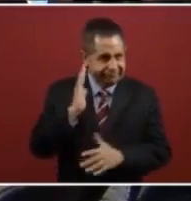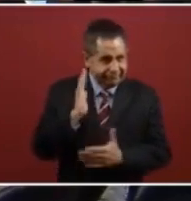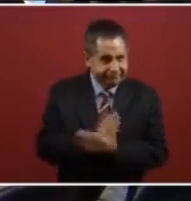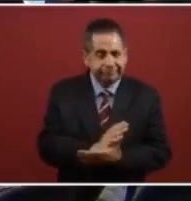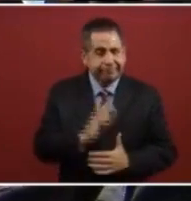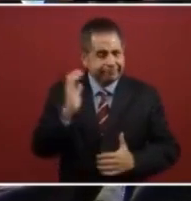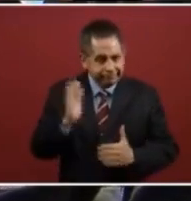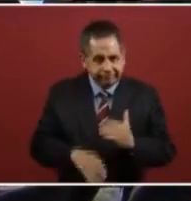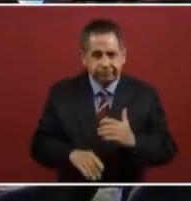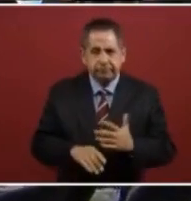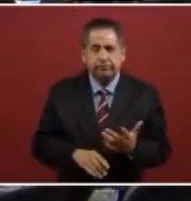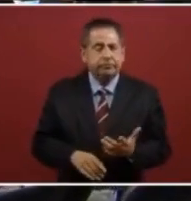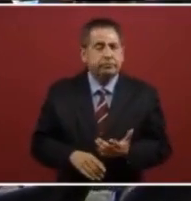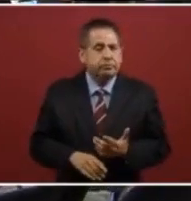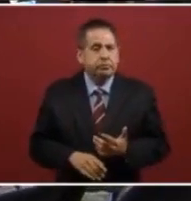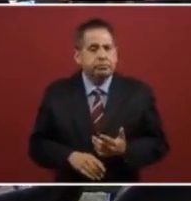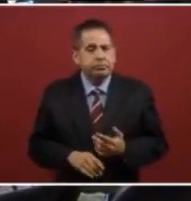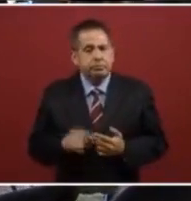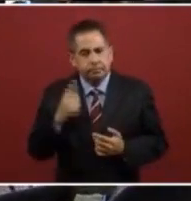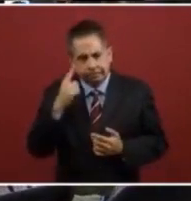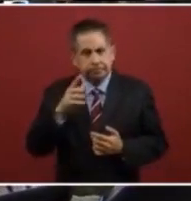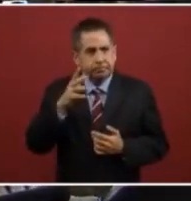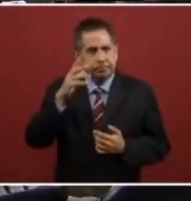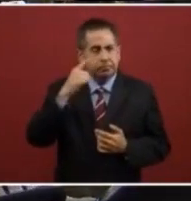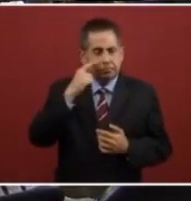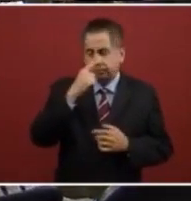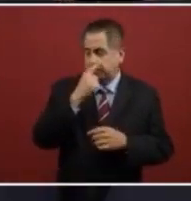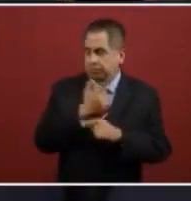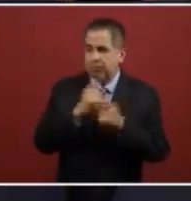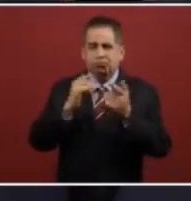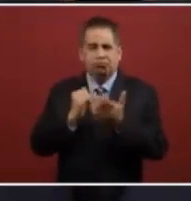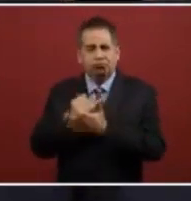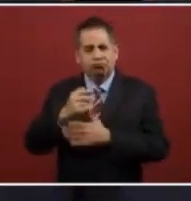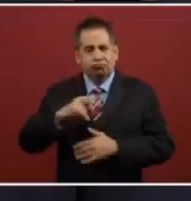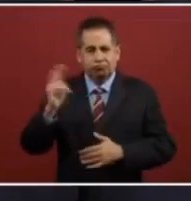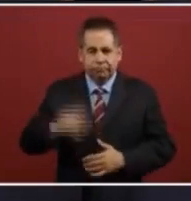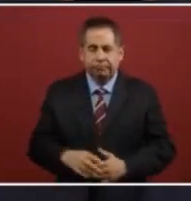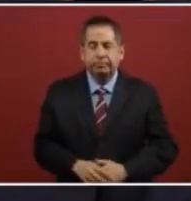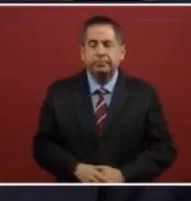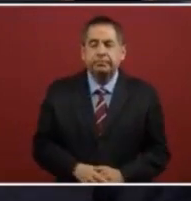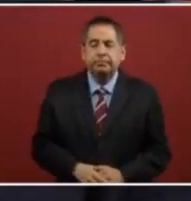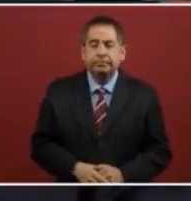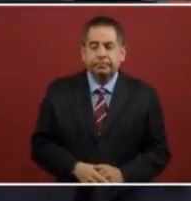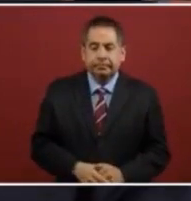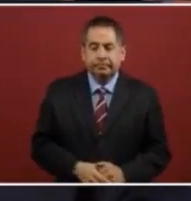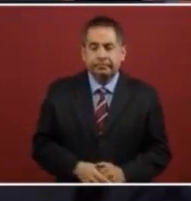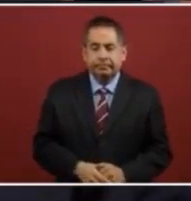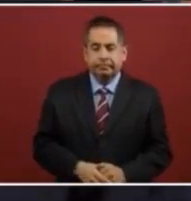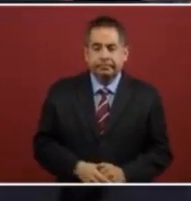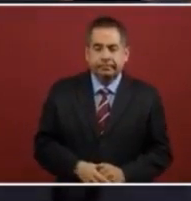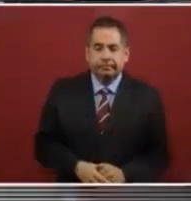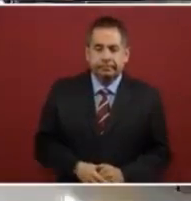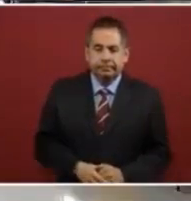que So he says they have to put haya an end to that democracia so that there can be verdadera. true democracy.